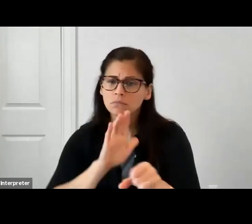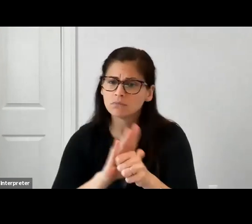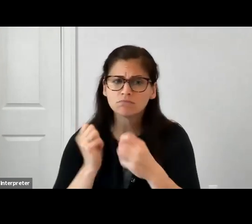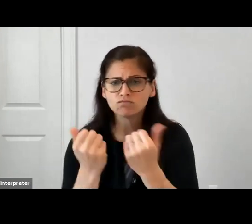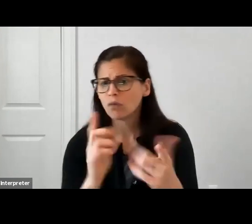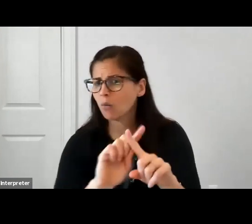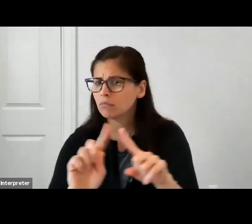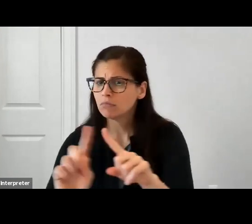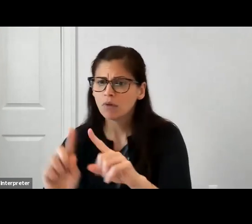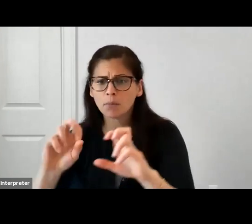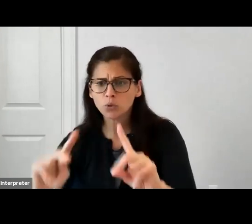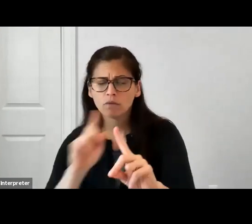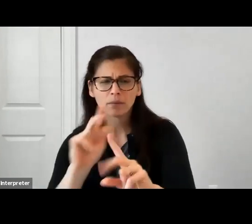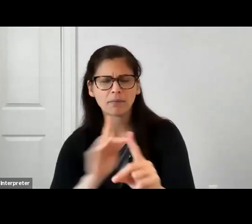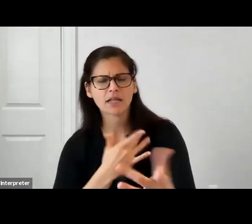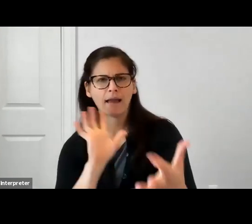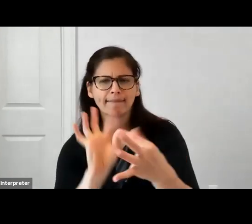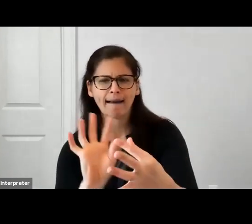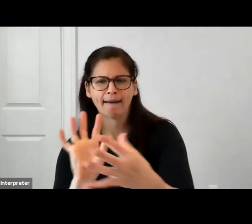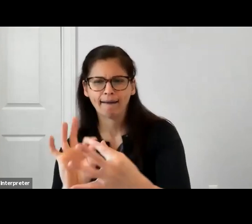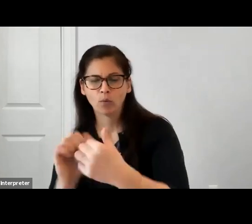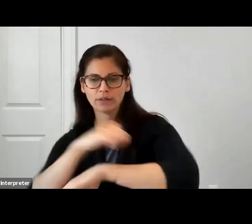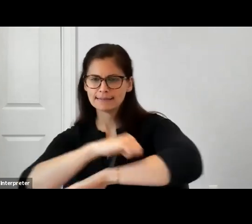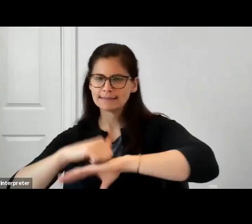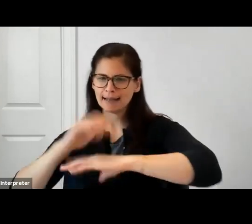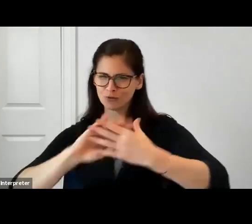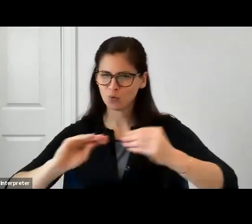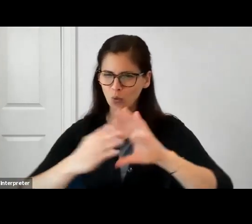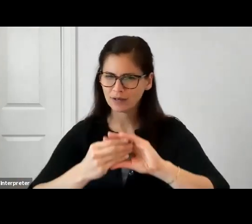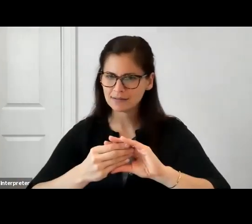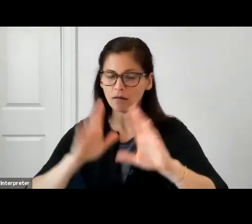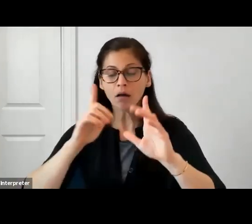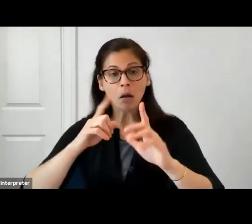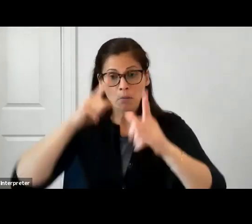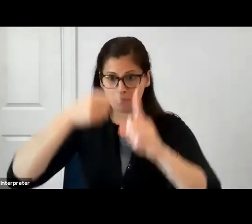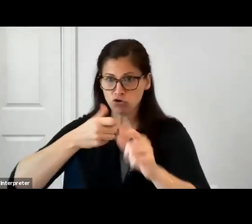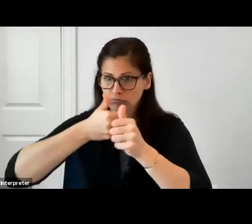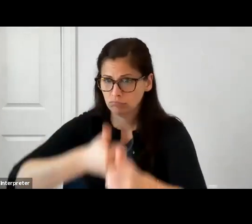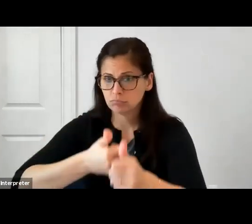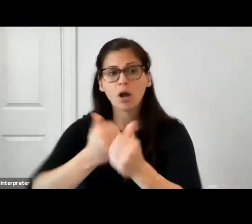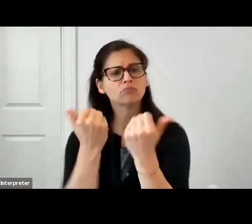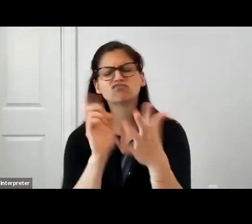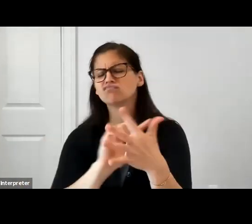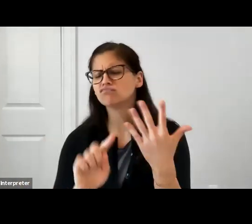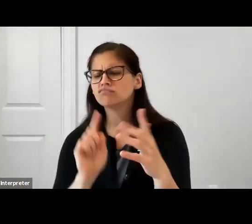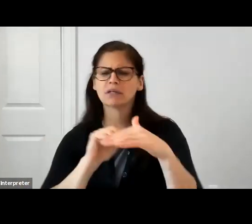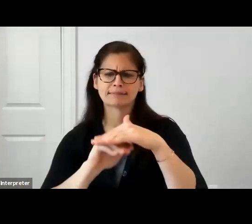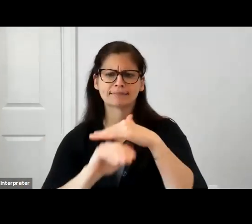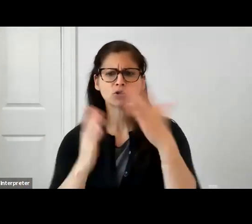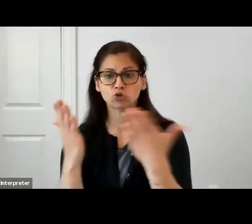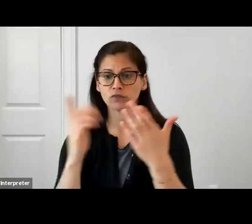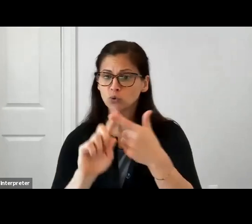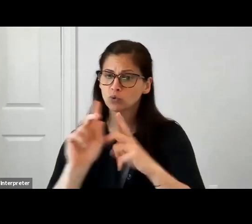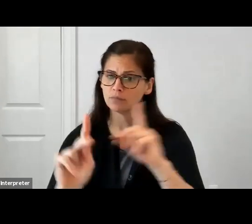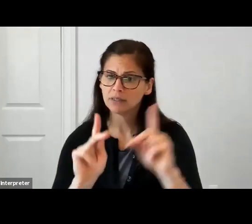with the stories they see on our stages. In line with the mission, we offer a variety of accessibility services to our patrons who